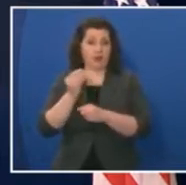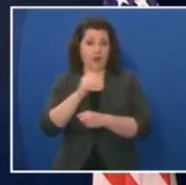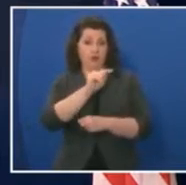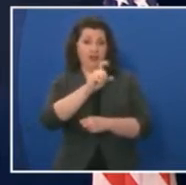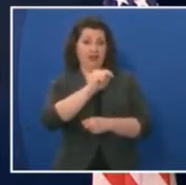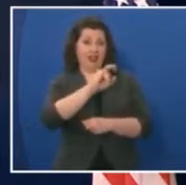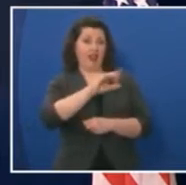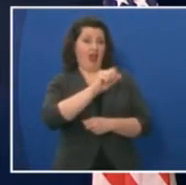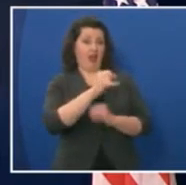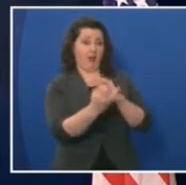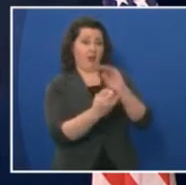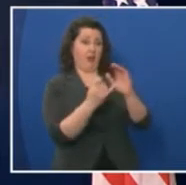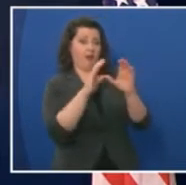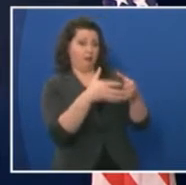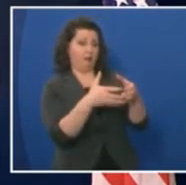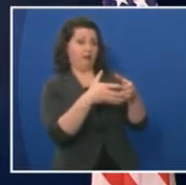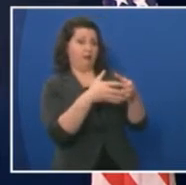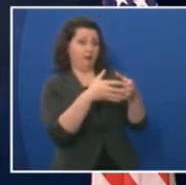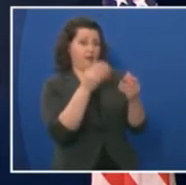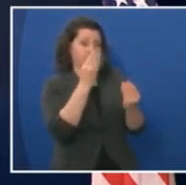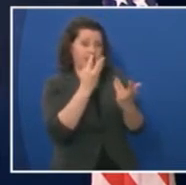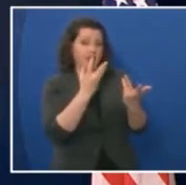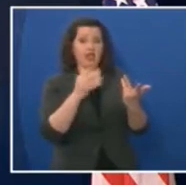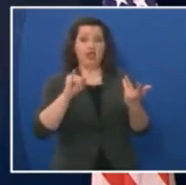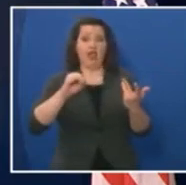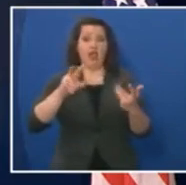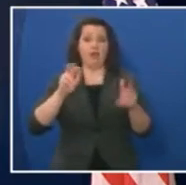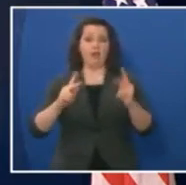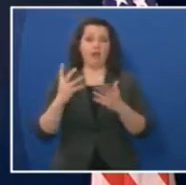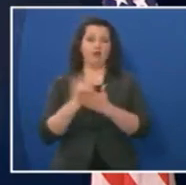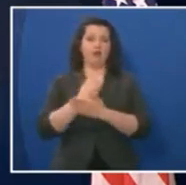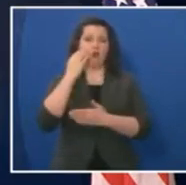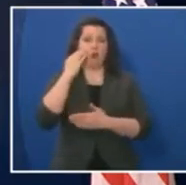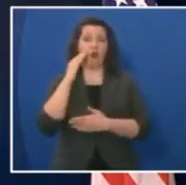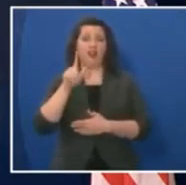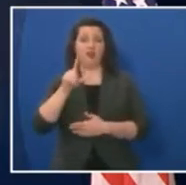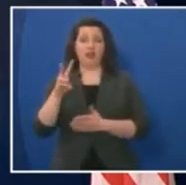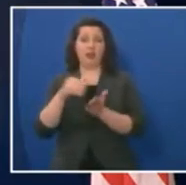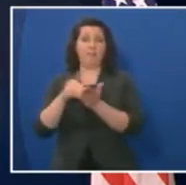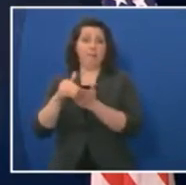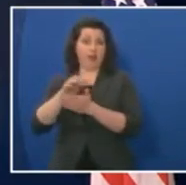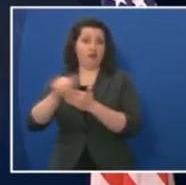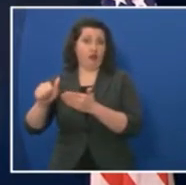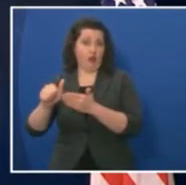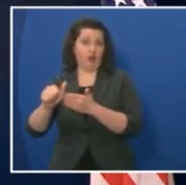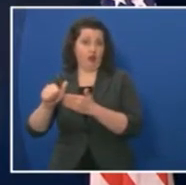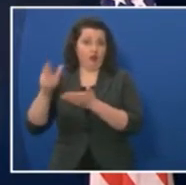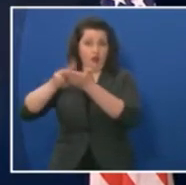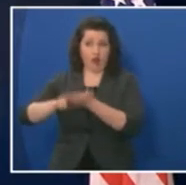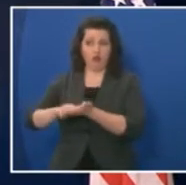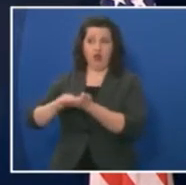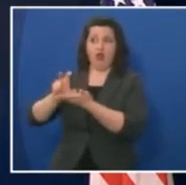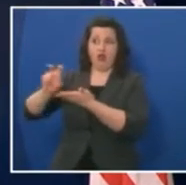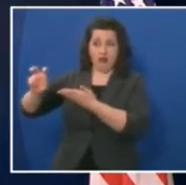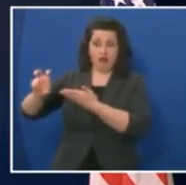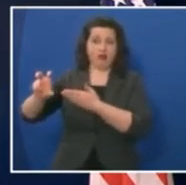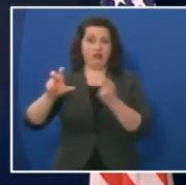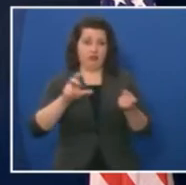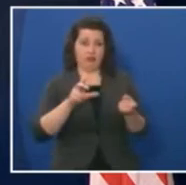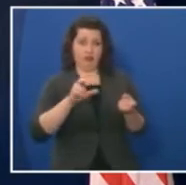to other testing? And don't Iowans deserve to know what the $26 million contract is getting them? I think I've laid